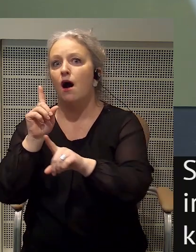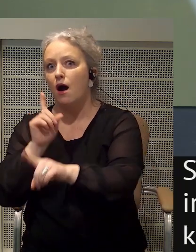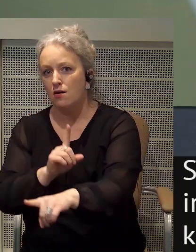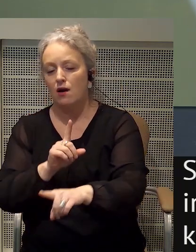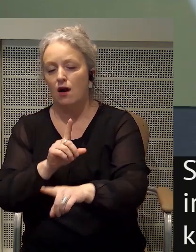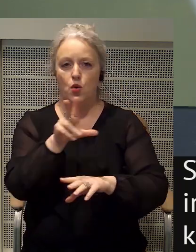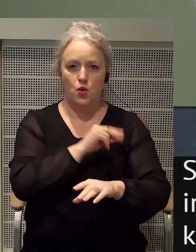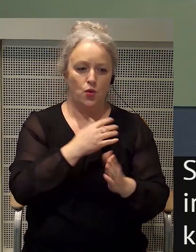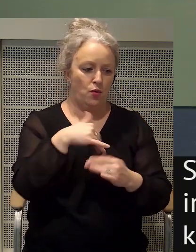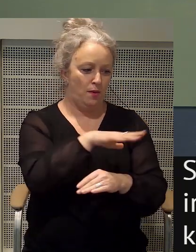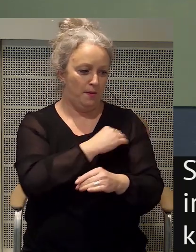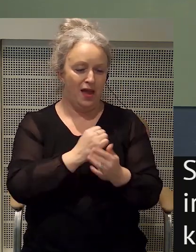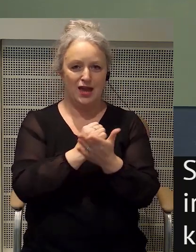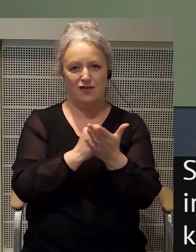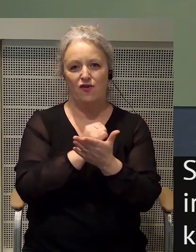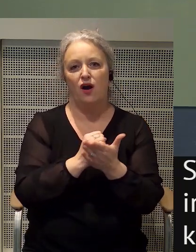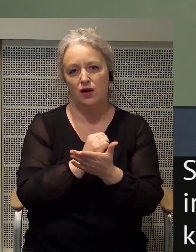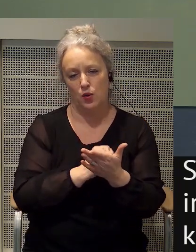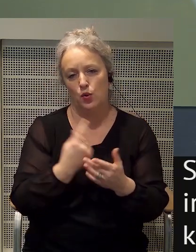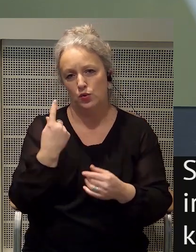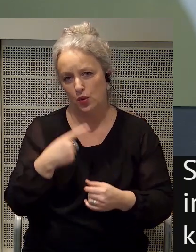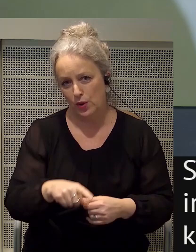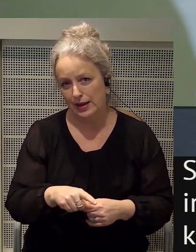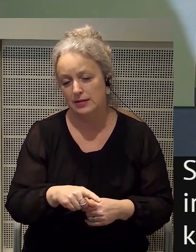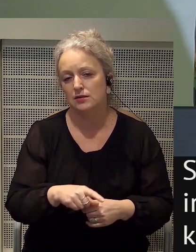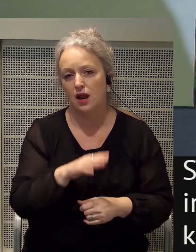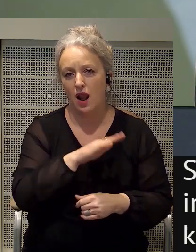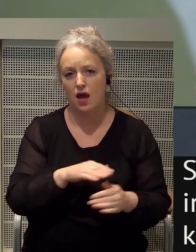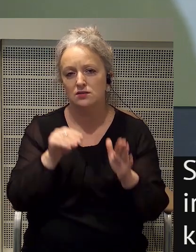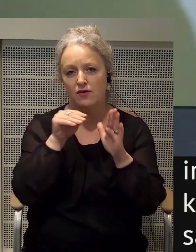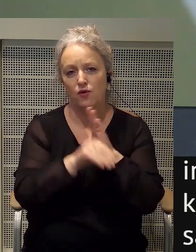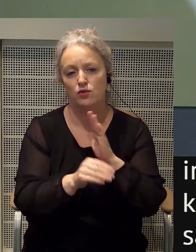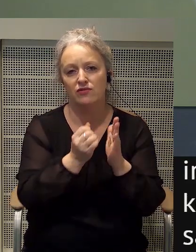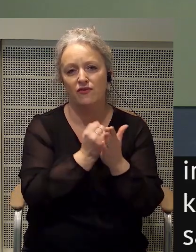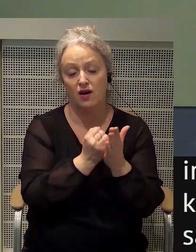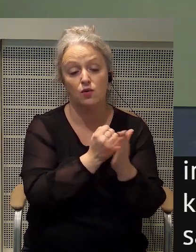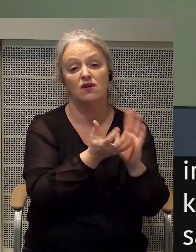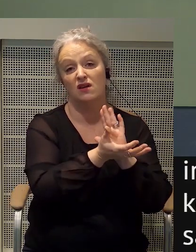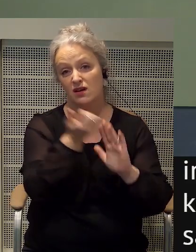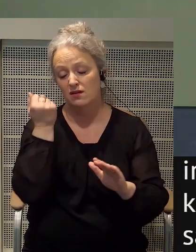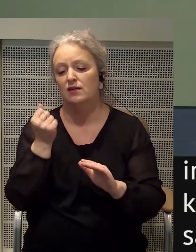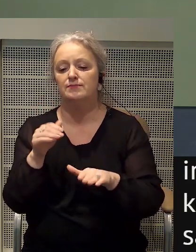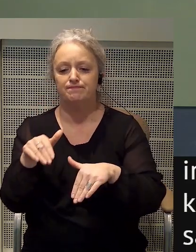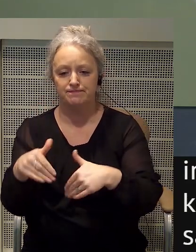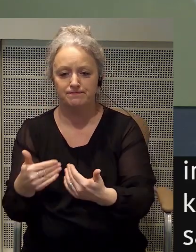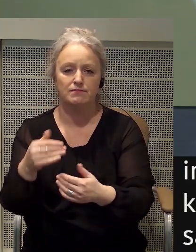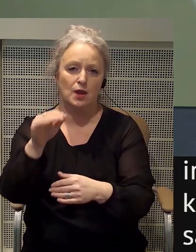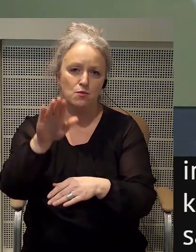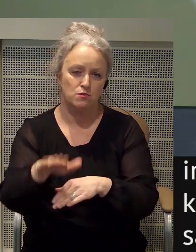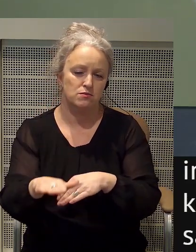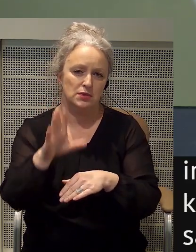realistic, 1st of January is not achievable. So we've